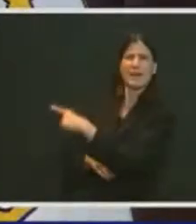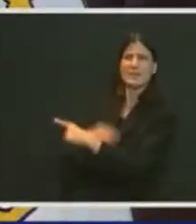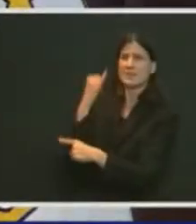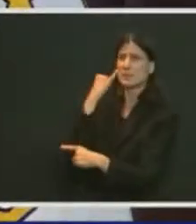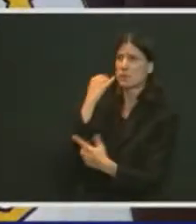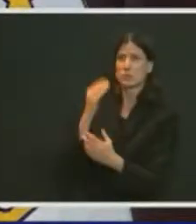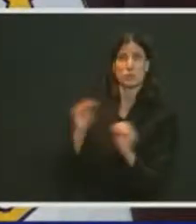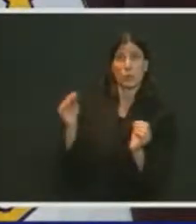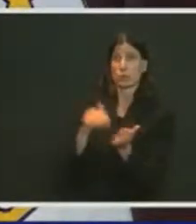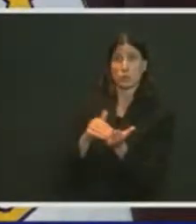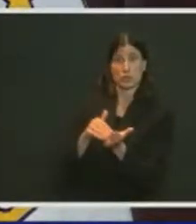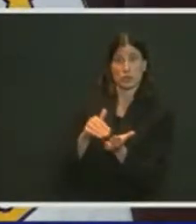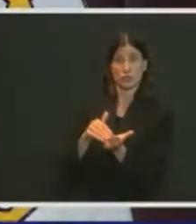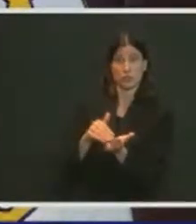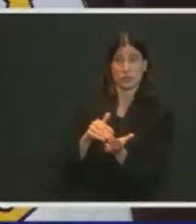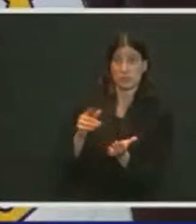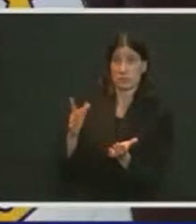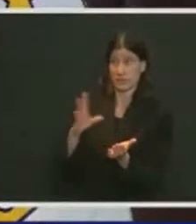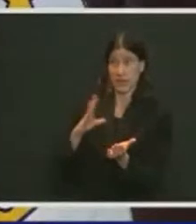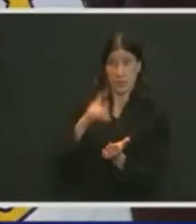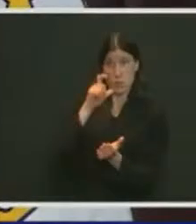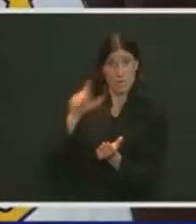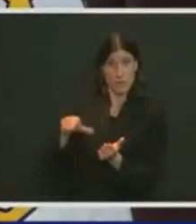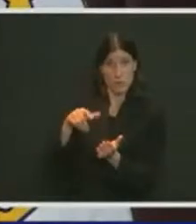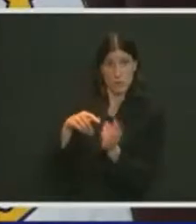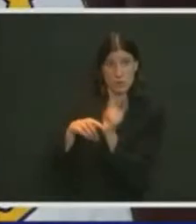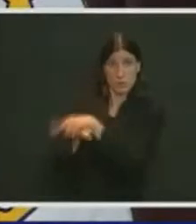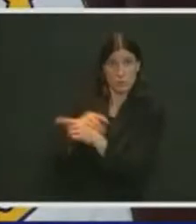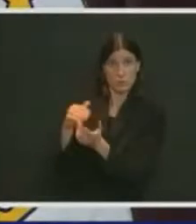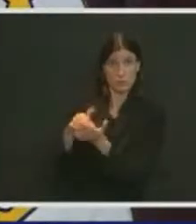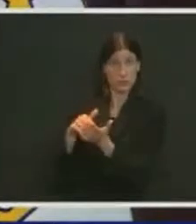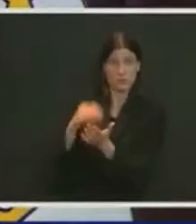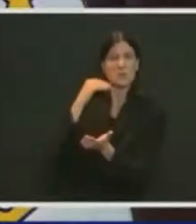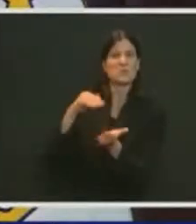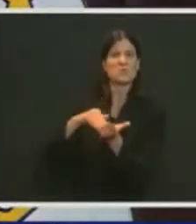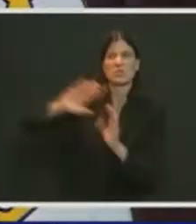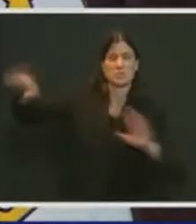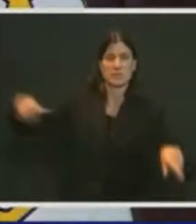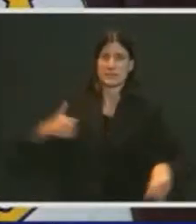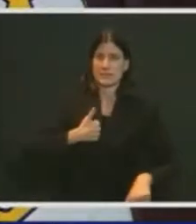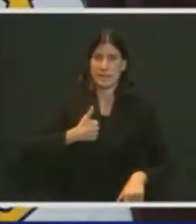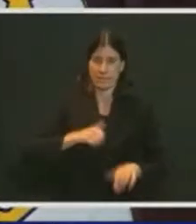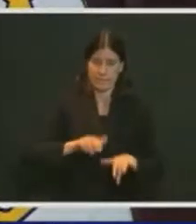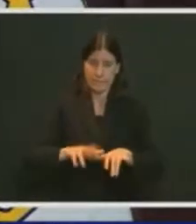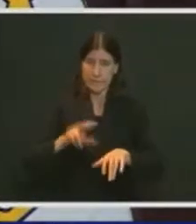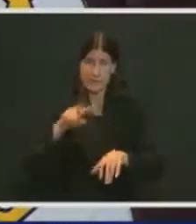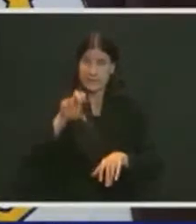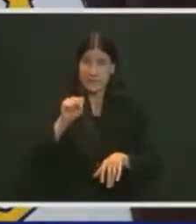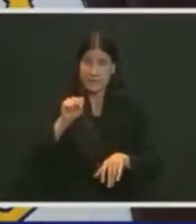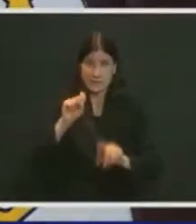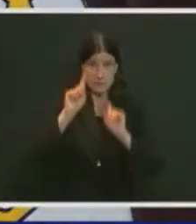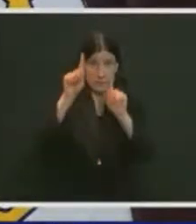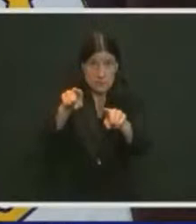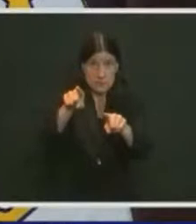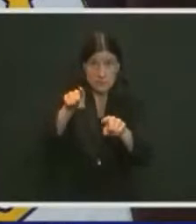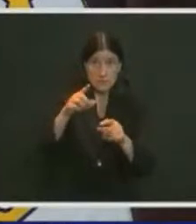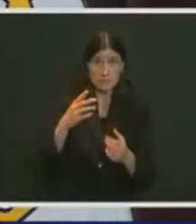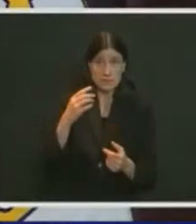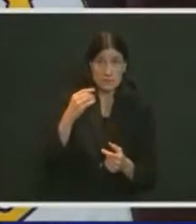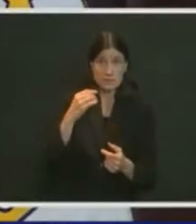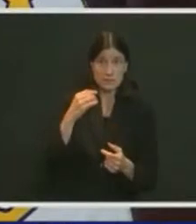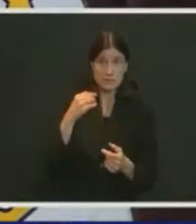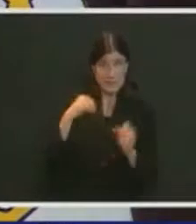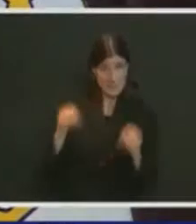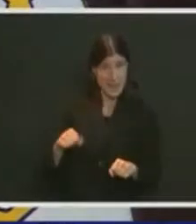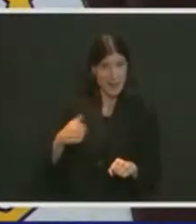now and you don't have a way to connect with any of these testing sites. I mean, what steps are going to be taken for that